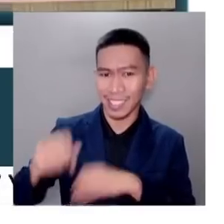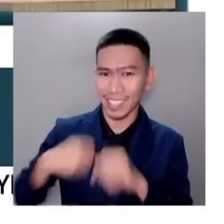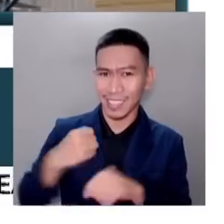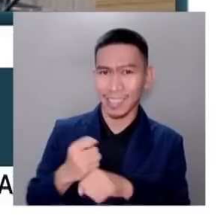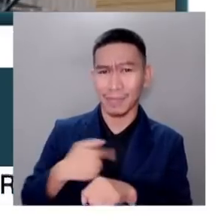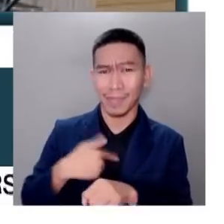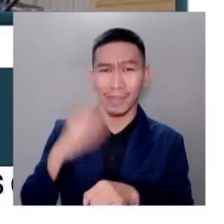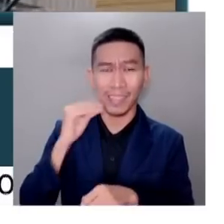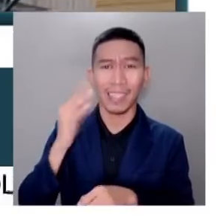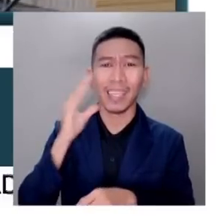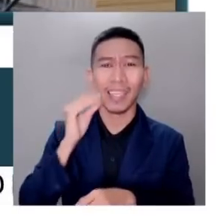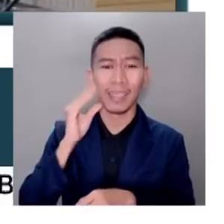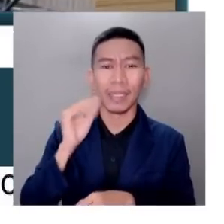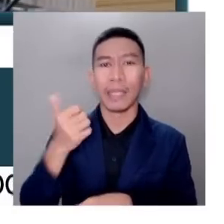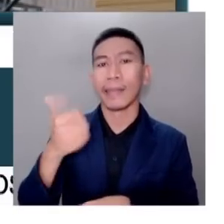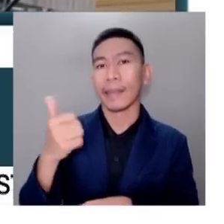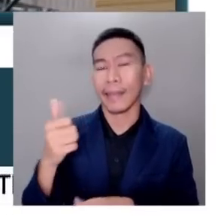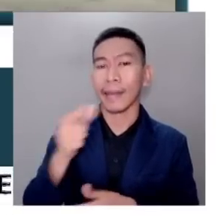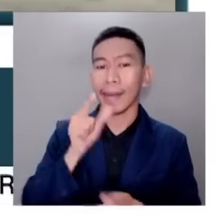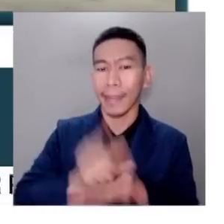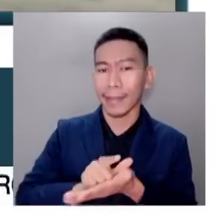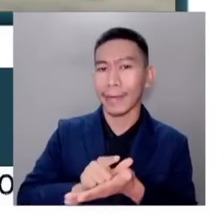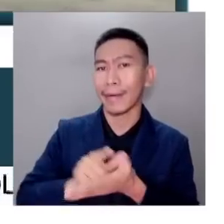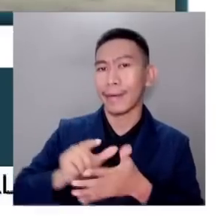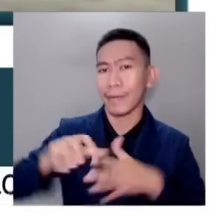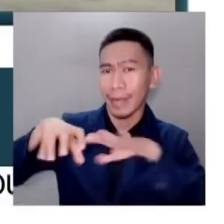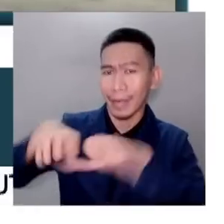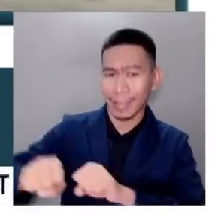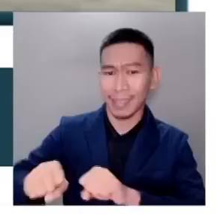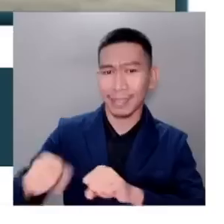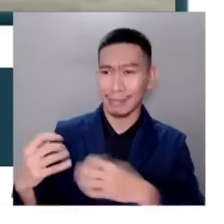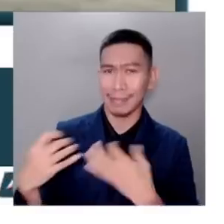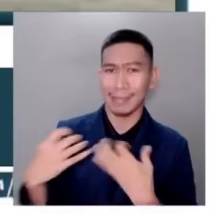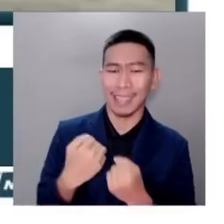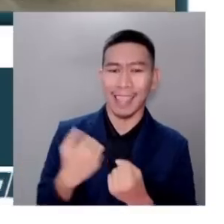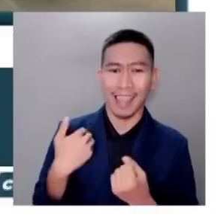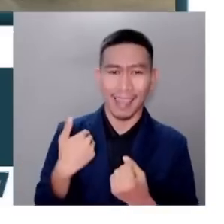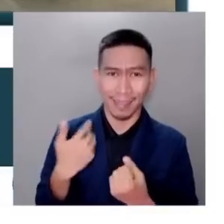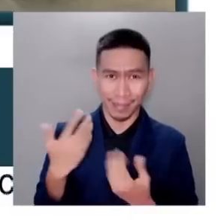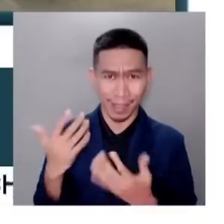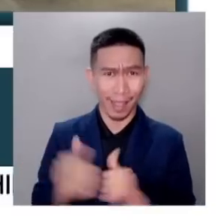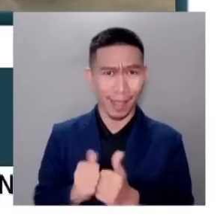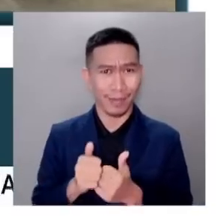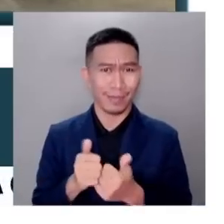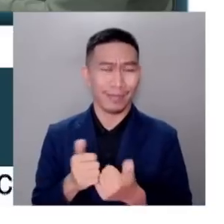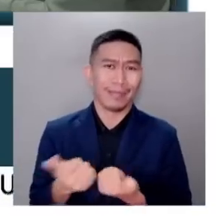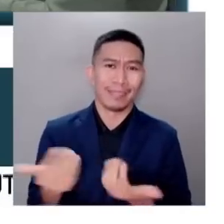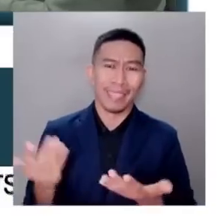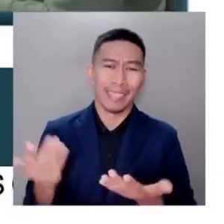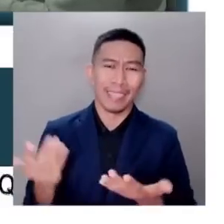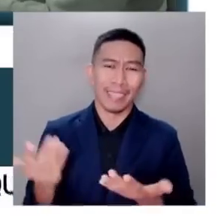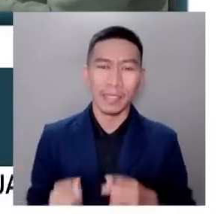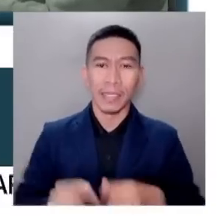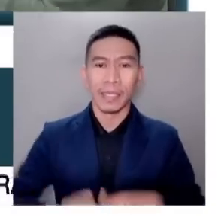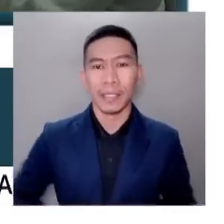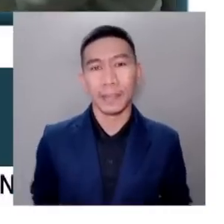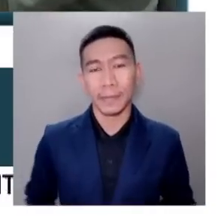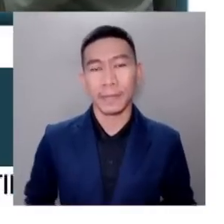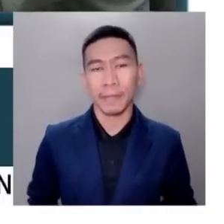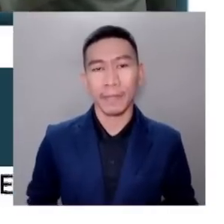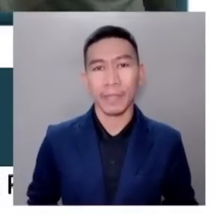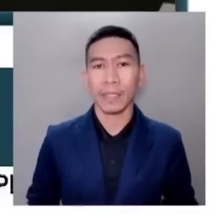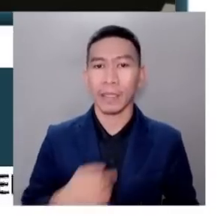warrants. I'm sorry, let me... you know, I had 10 arrest warrants. How is that possible? So I